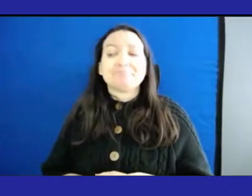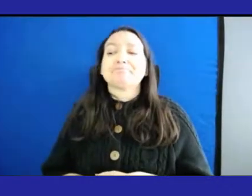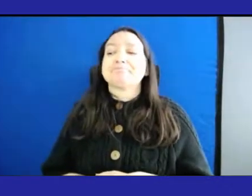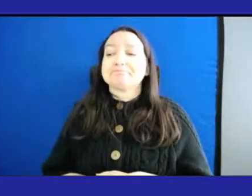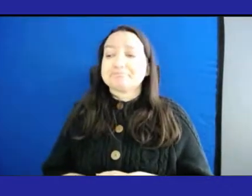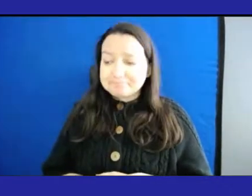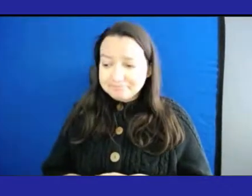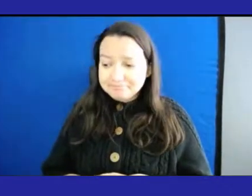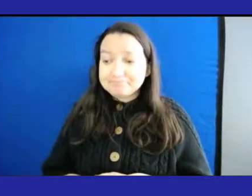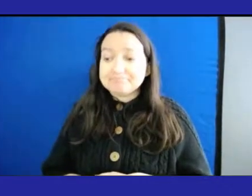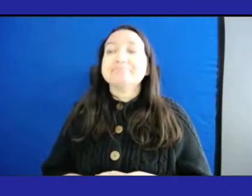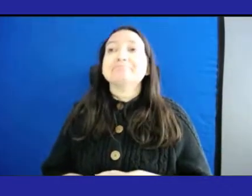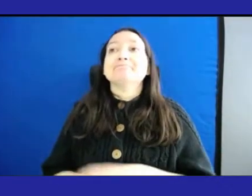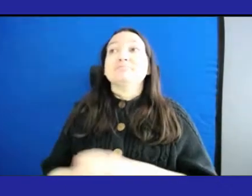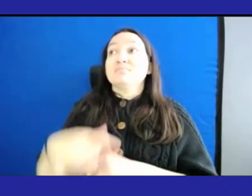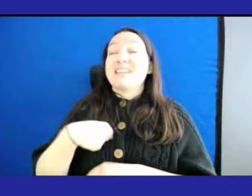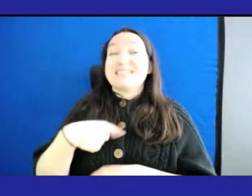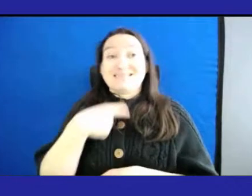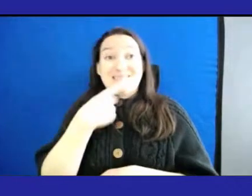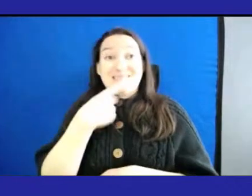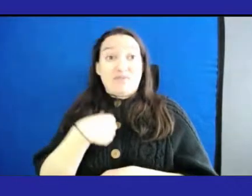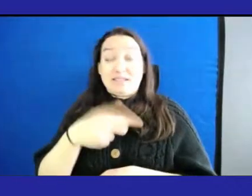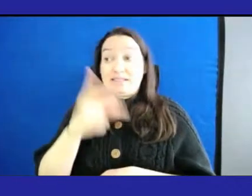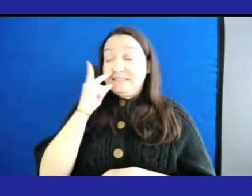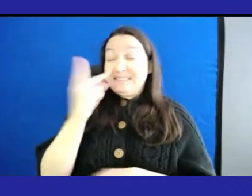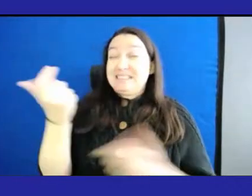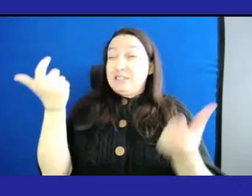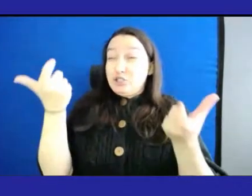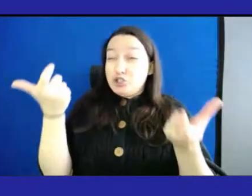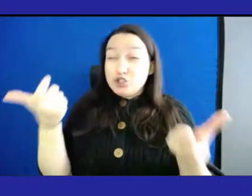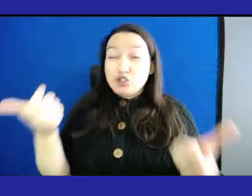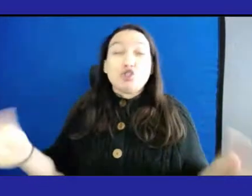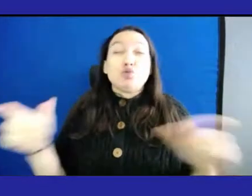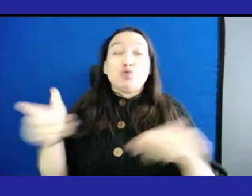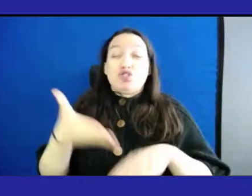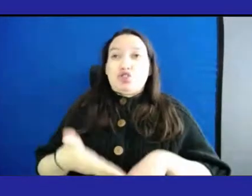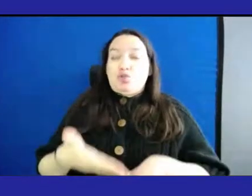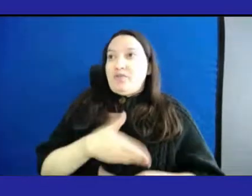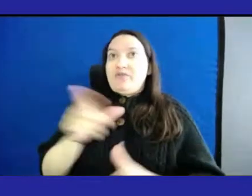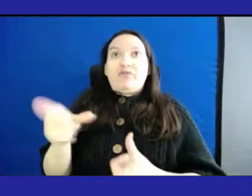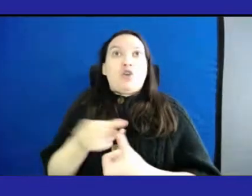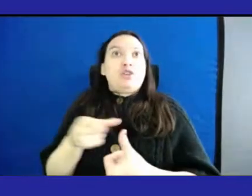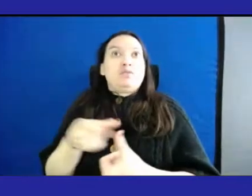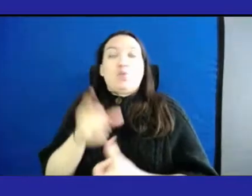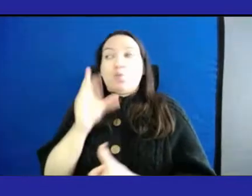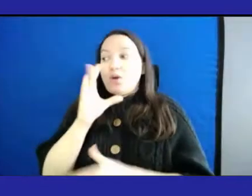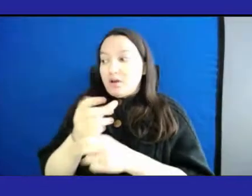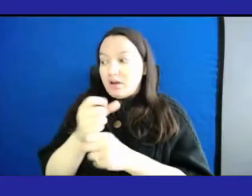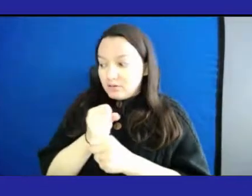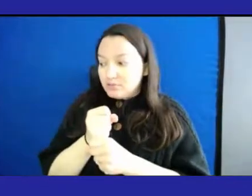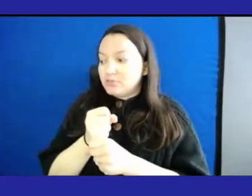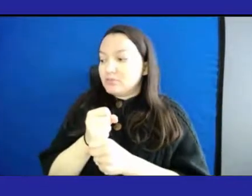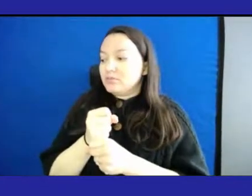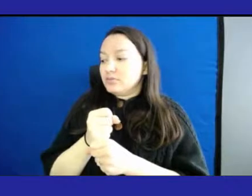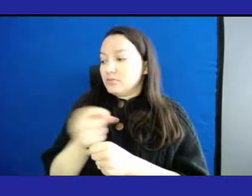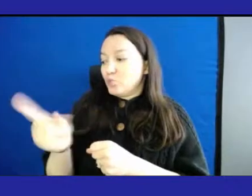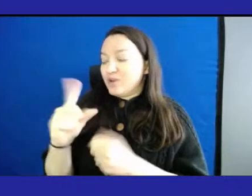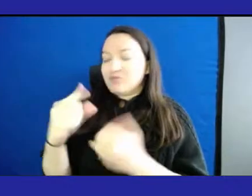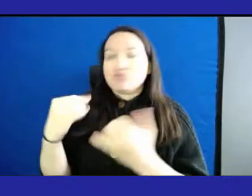But what I can tell you is I've seen a huge improvement from the first ones that we would get to like where we're at now, that